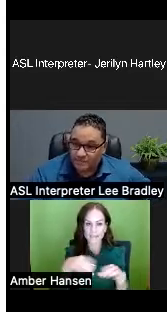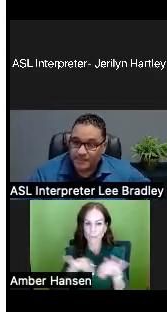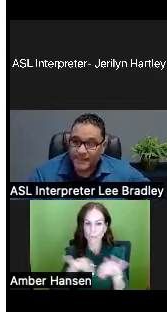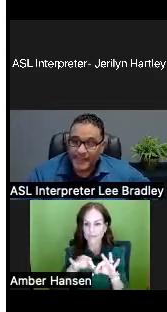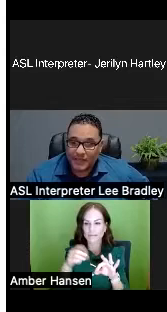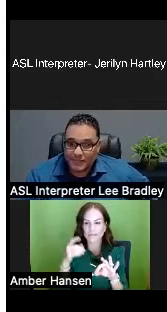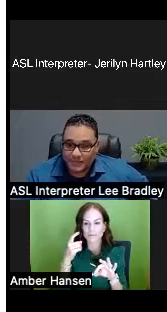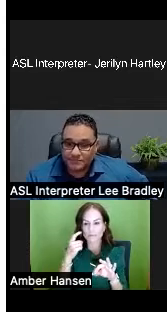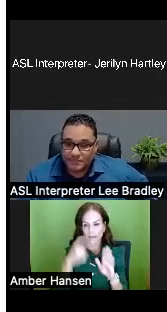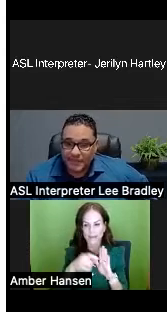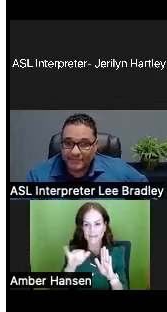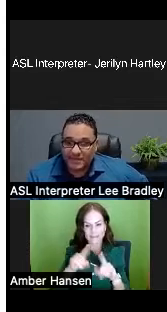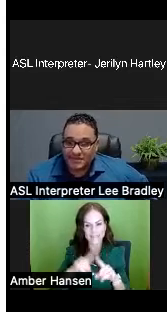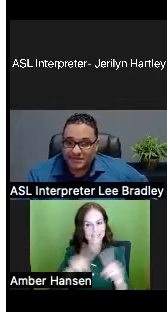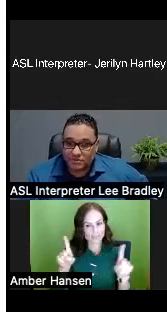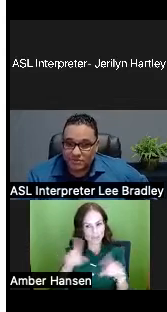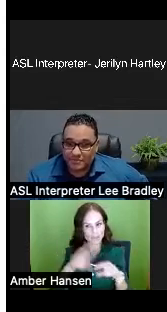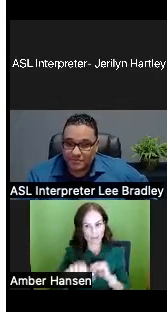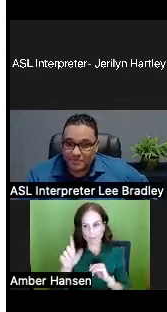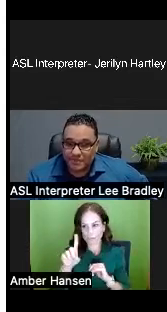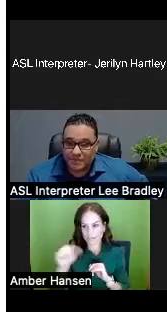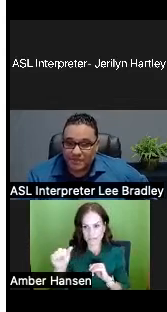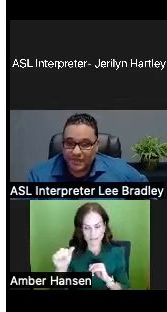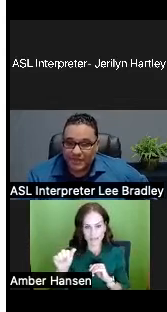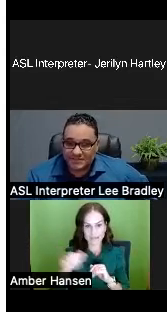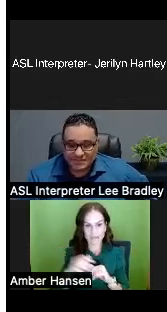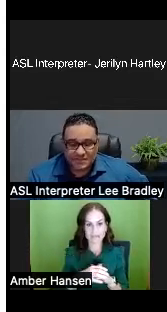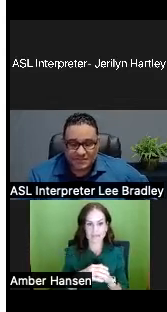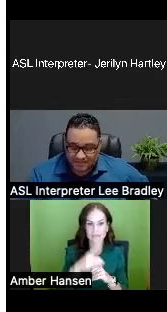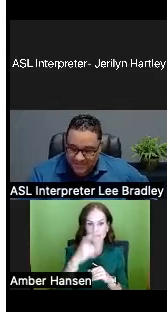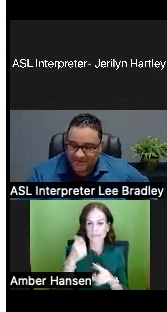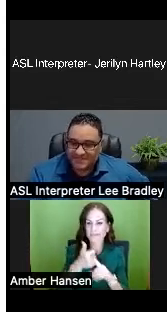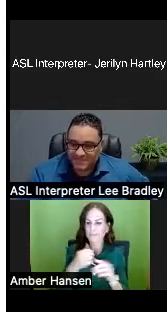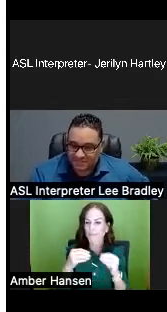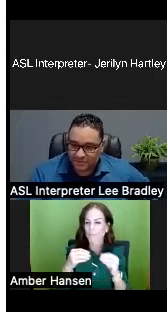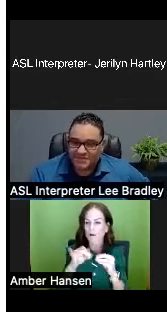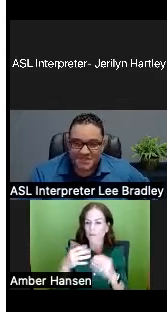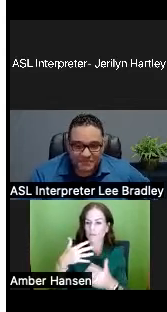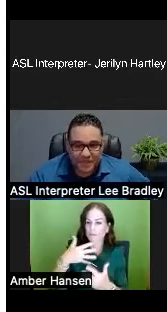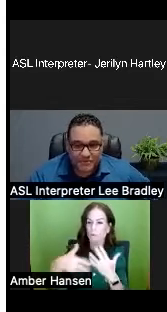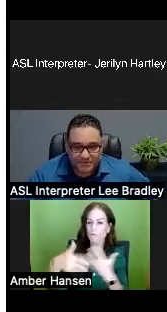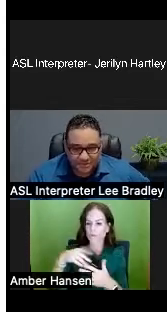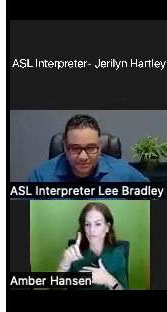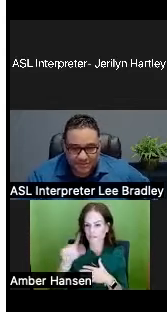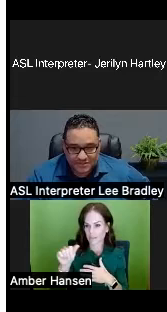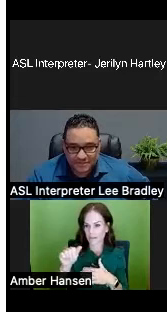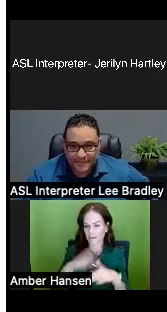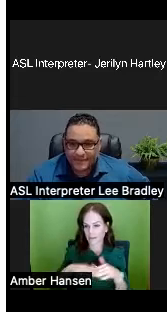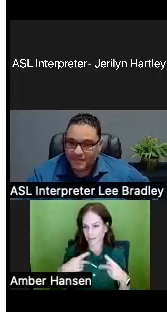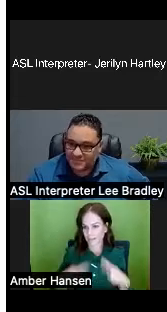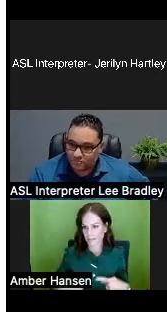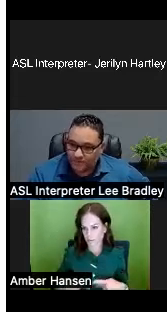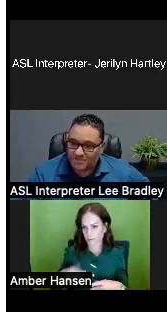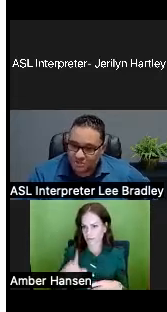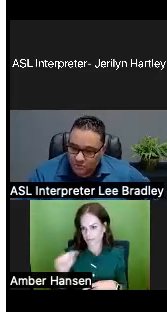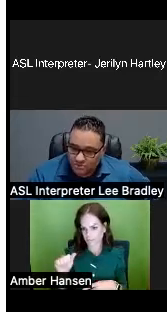person. Having a disability, it's a deafness as a disability is different than other disabilities because